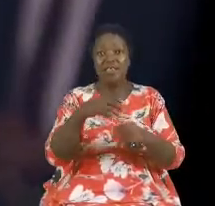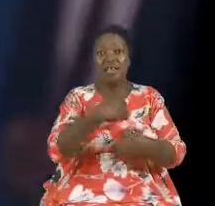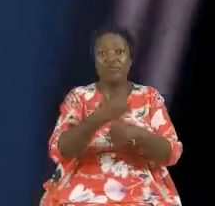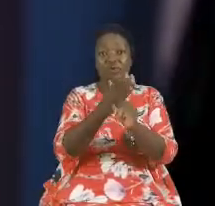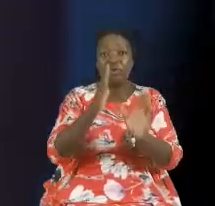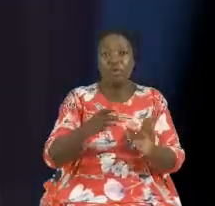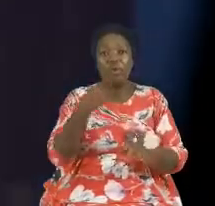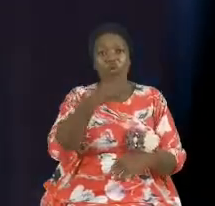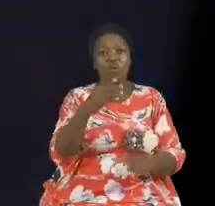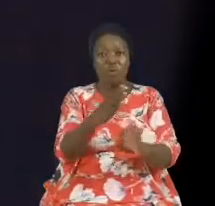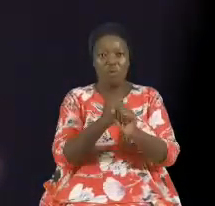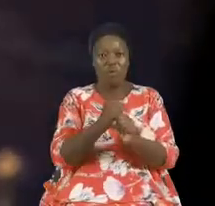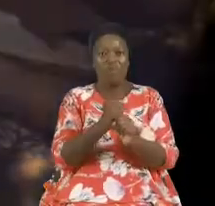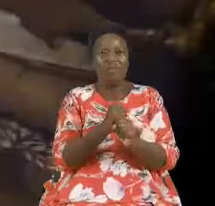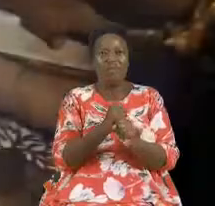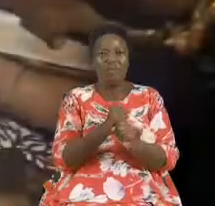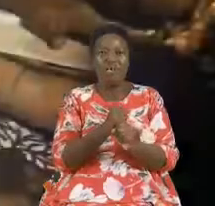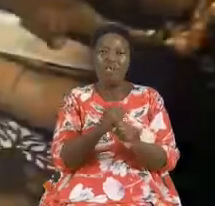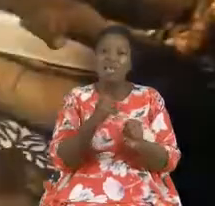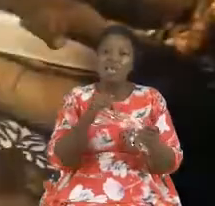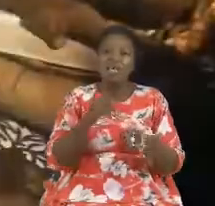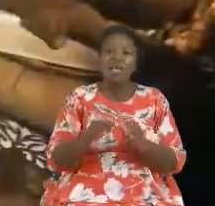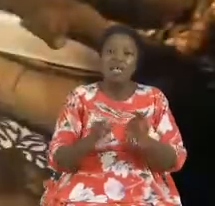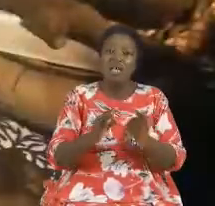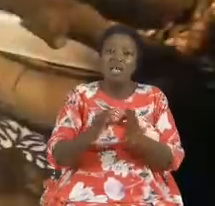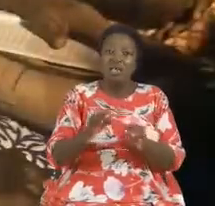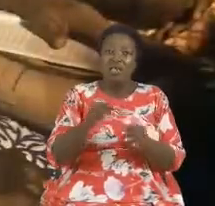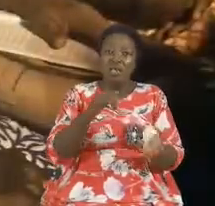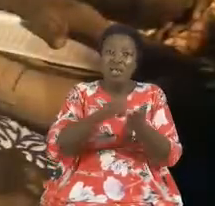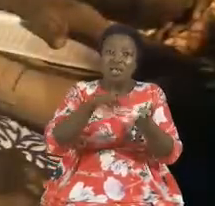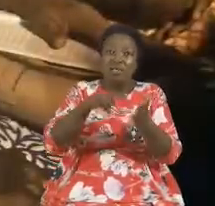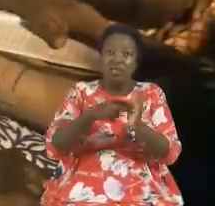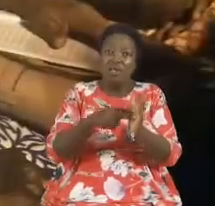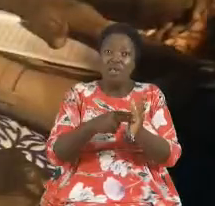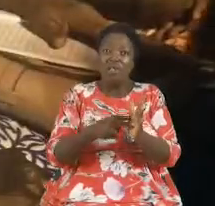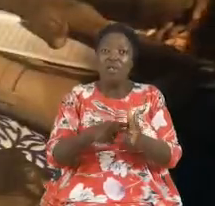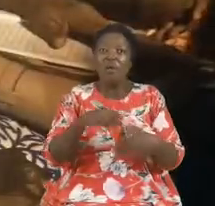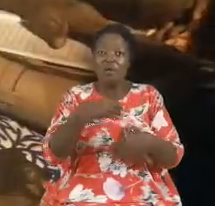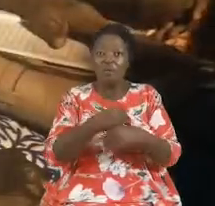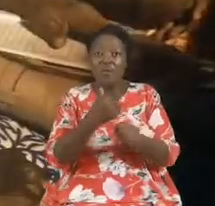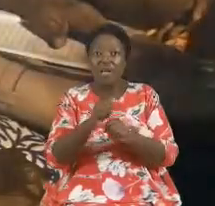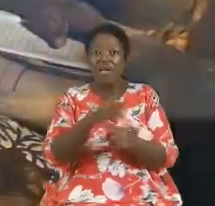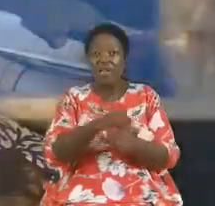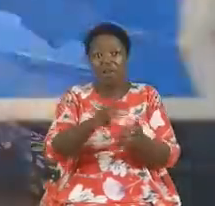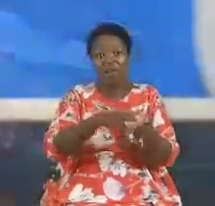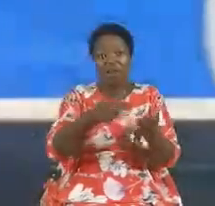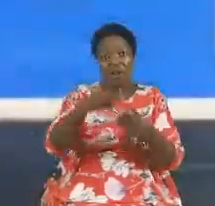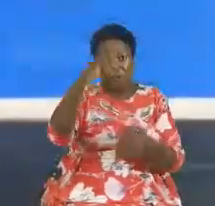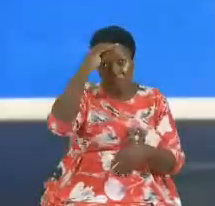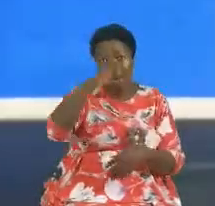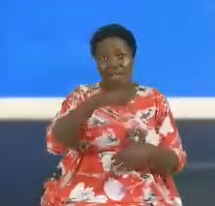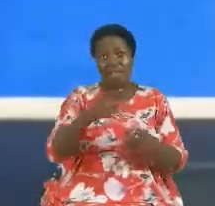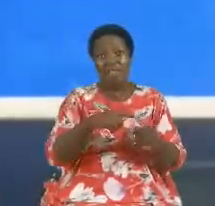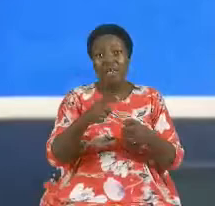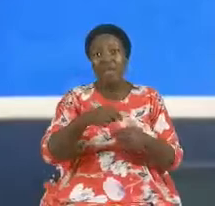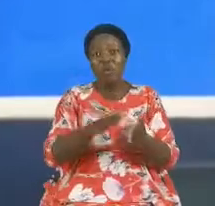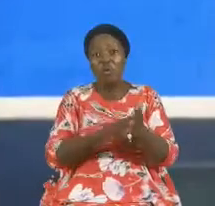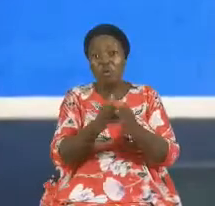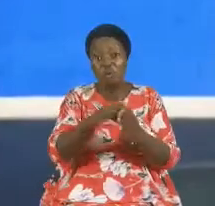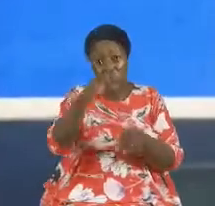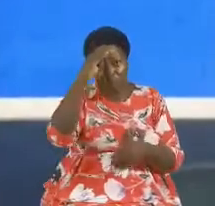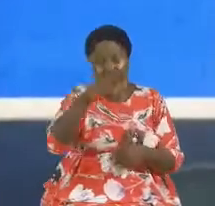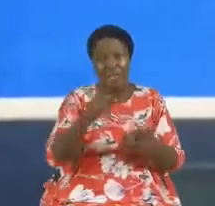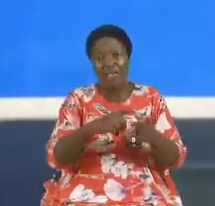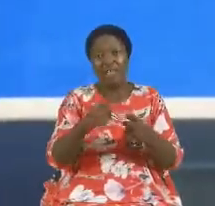creature fights against the creator, who is going to win? If me, puny man, poor